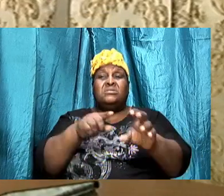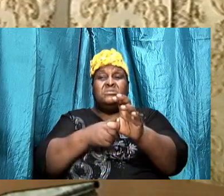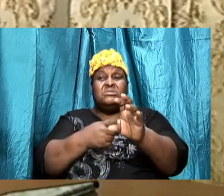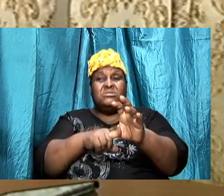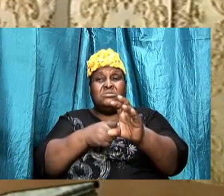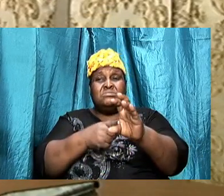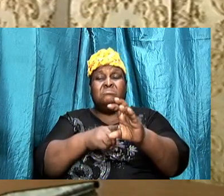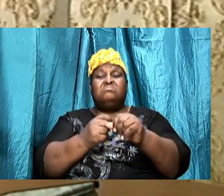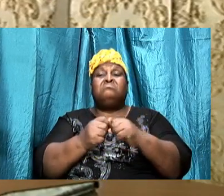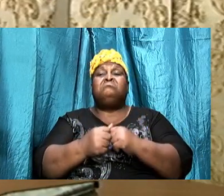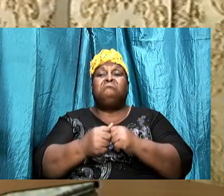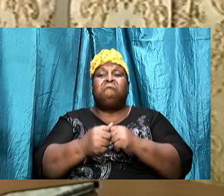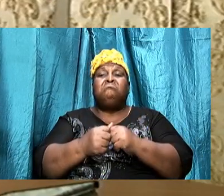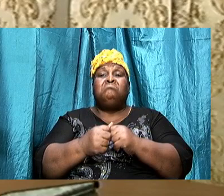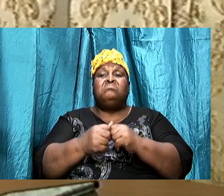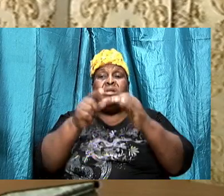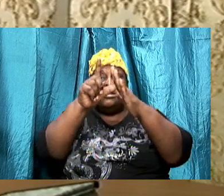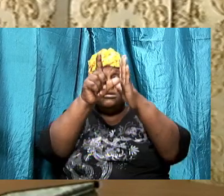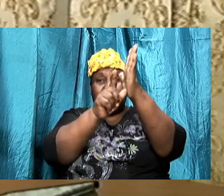in